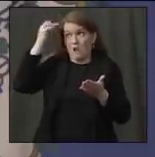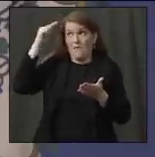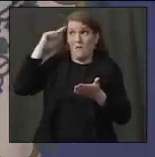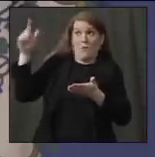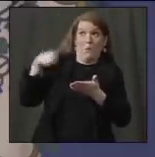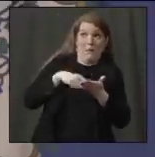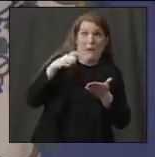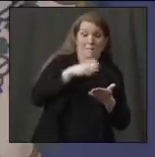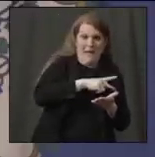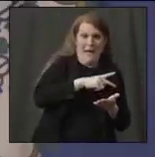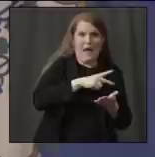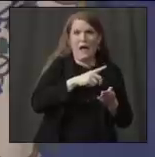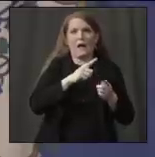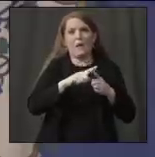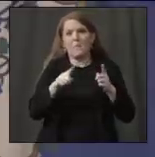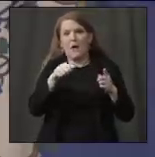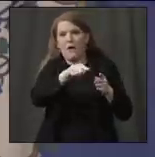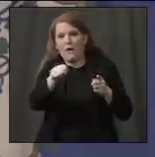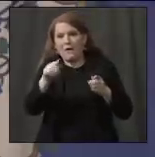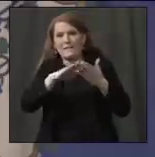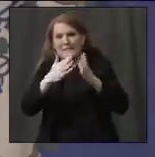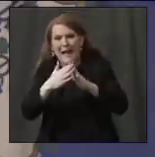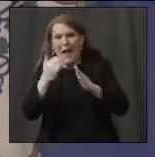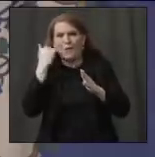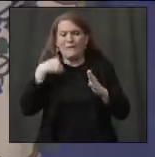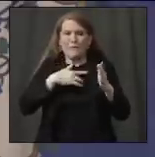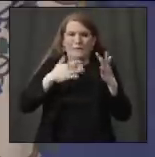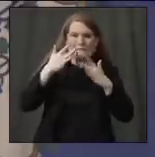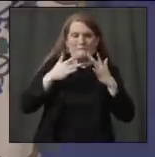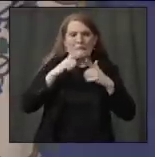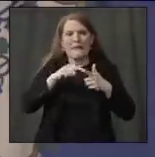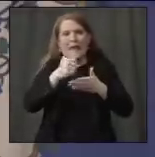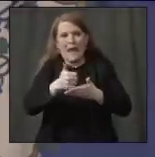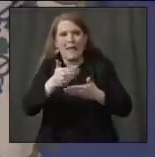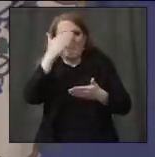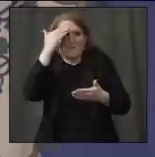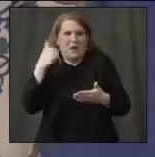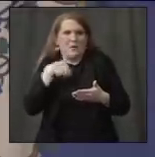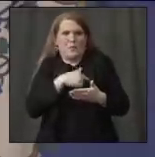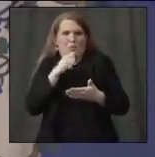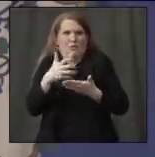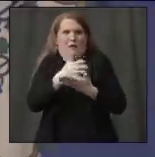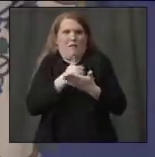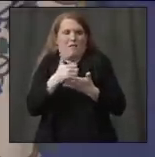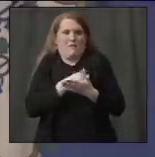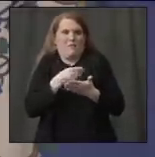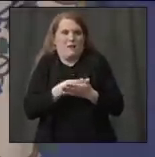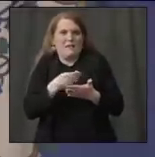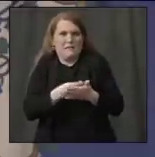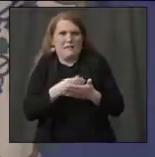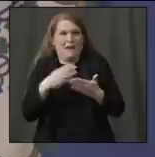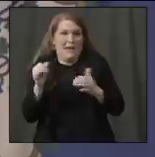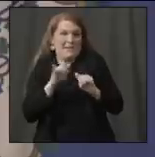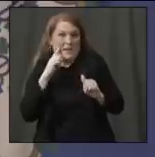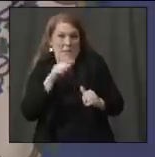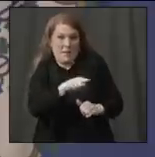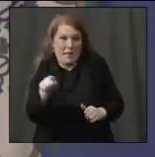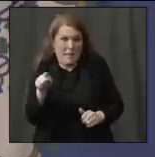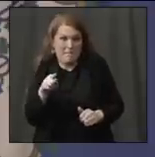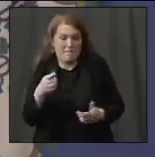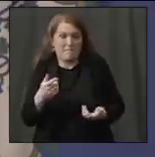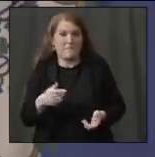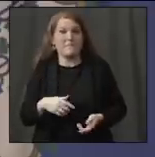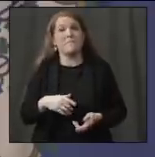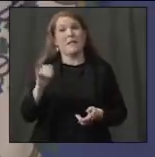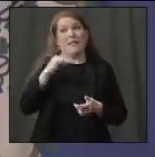well, is related to a loss of revenue. And as I mentioned, when it came to North Dakota and Wyoming, Mitch McConnell would